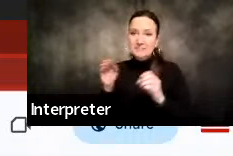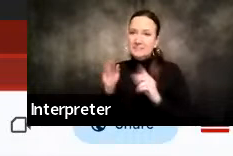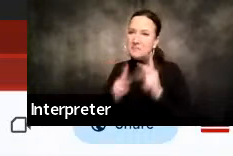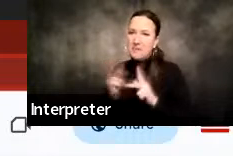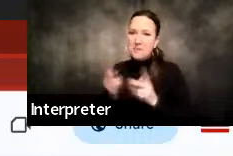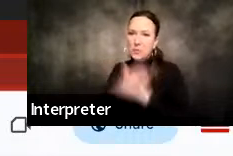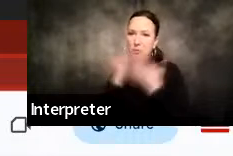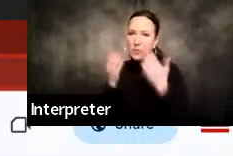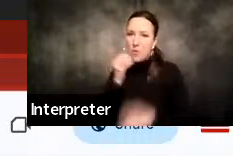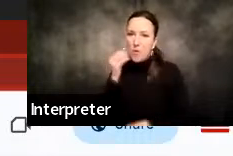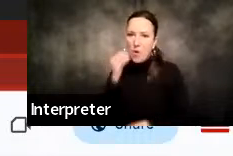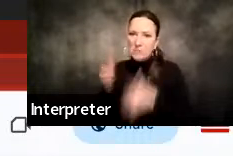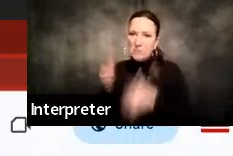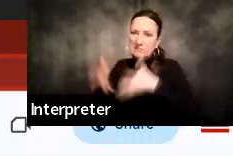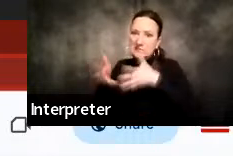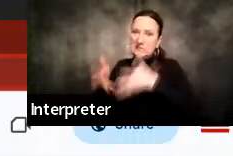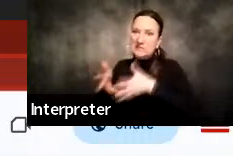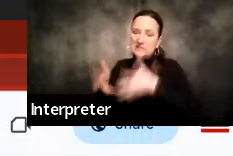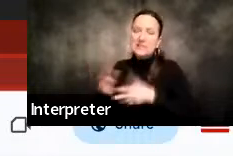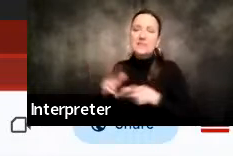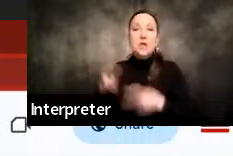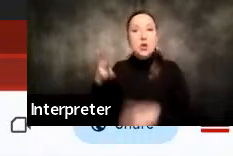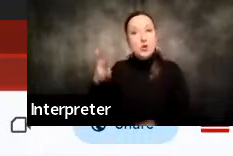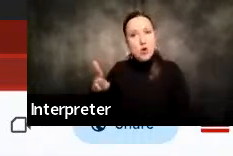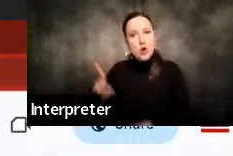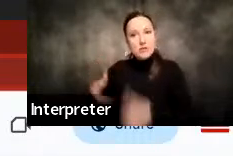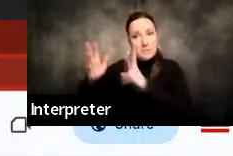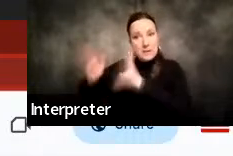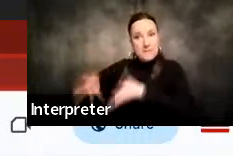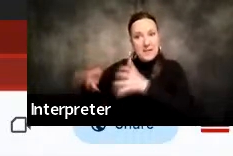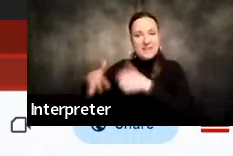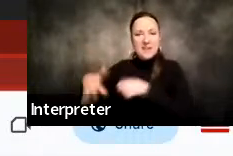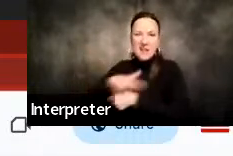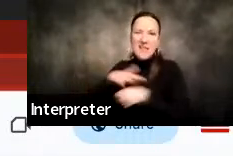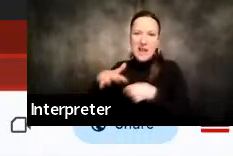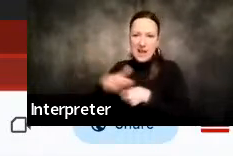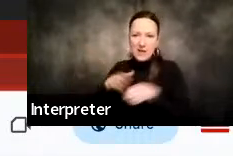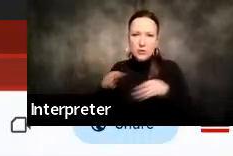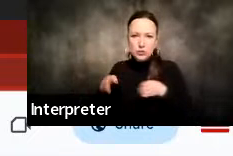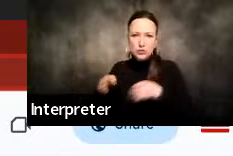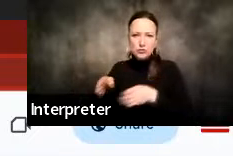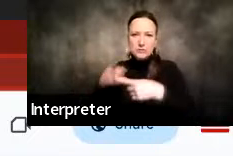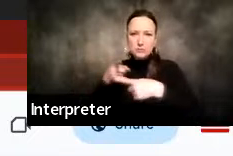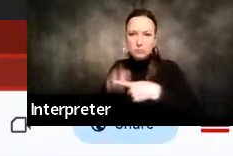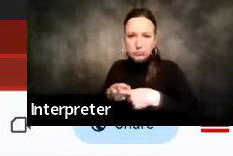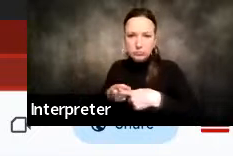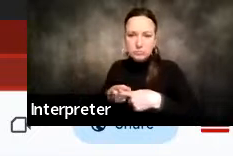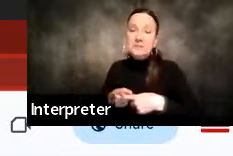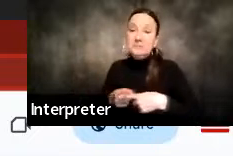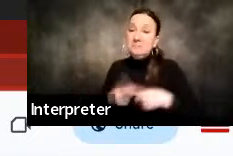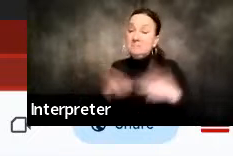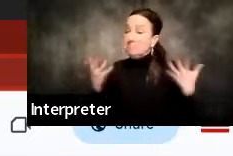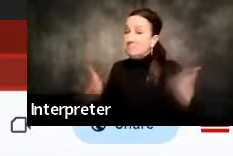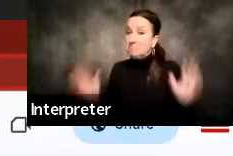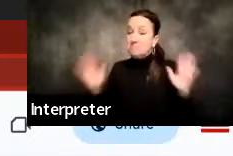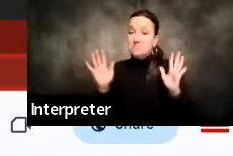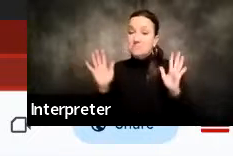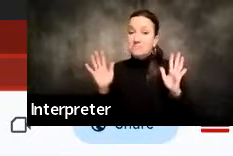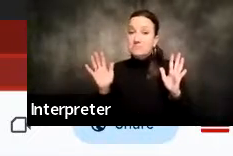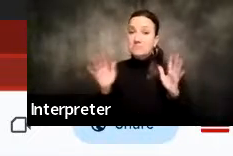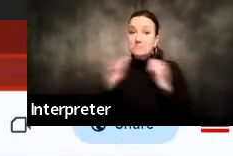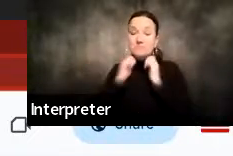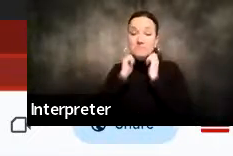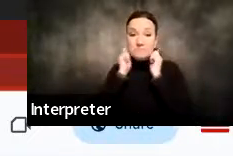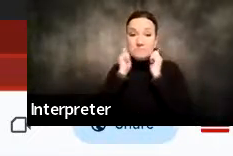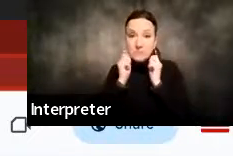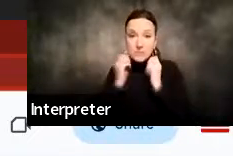the cars that are sitting in that area. And yeah, that's about it. It's from our office.